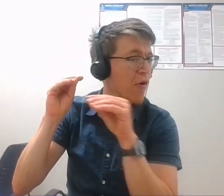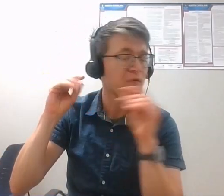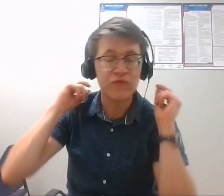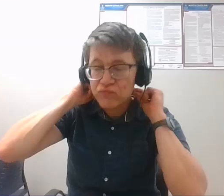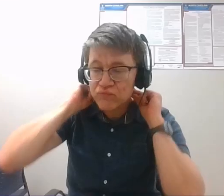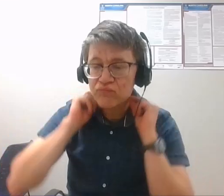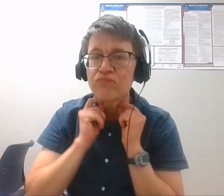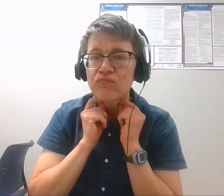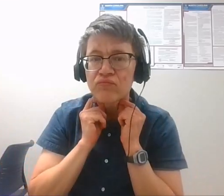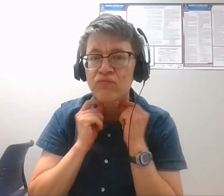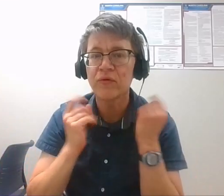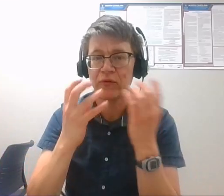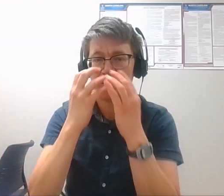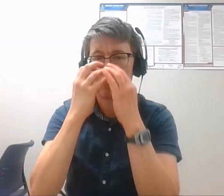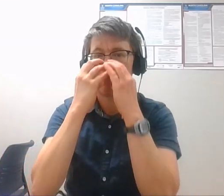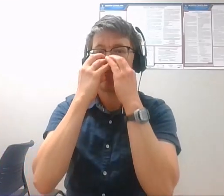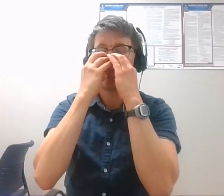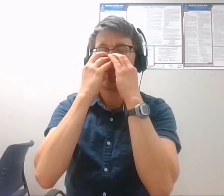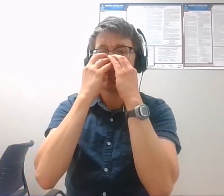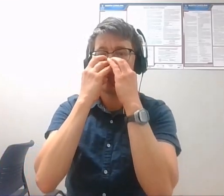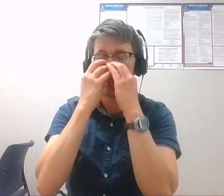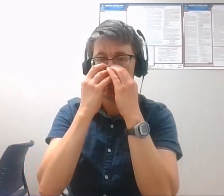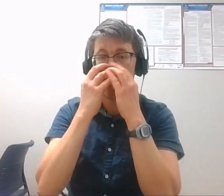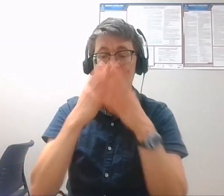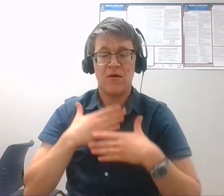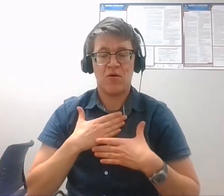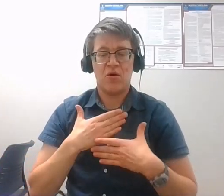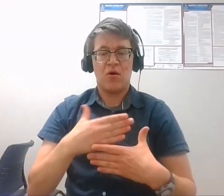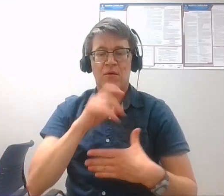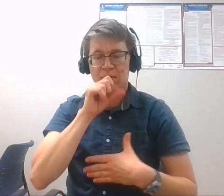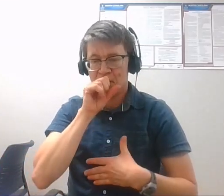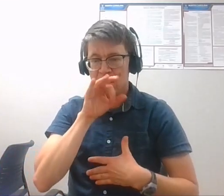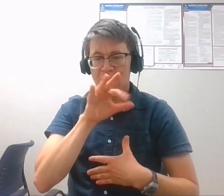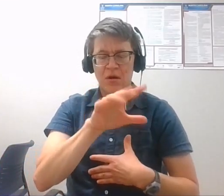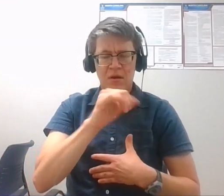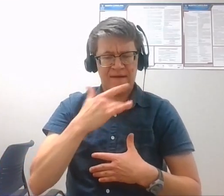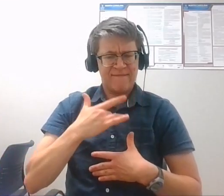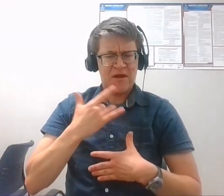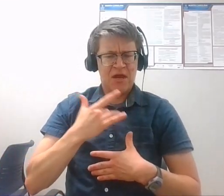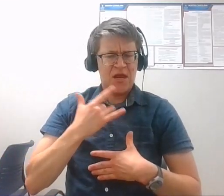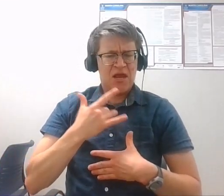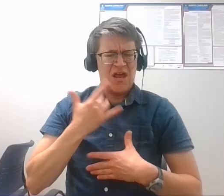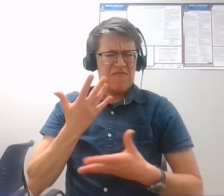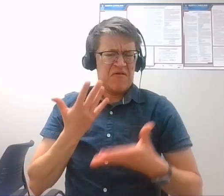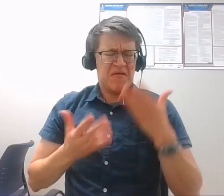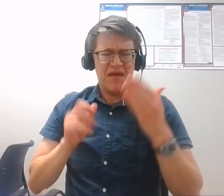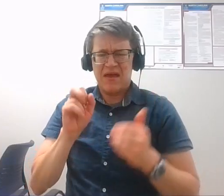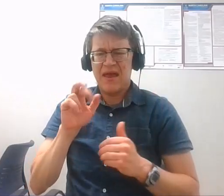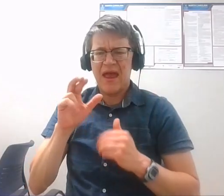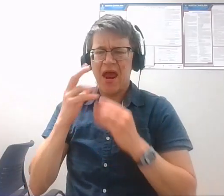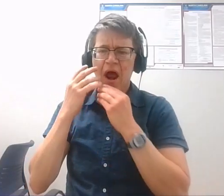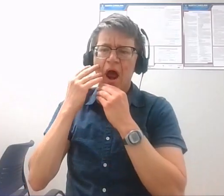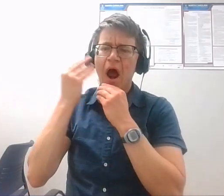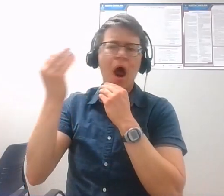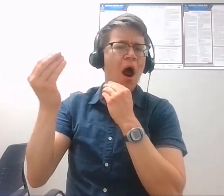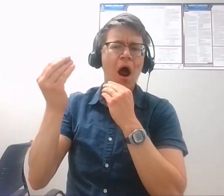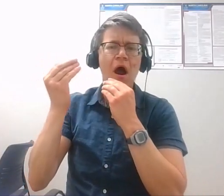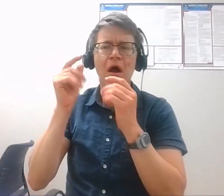your skin. Finally, breathe deeply in and out, feeling for any areas where air may be escaping along the